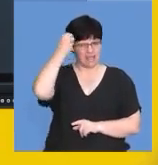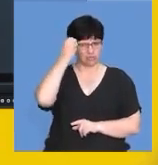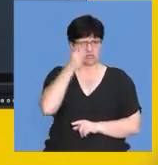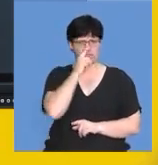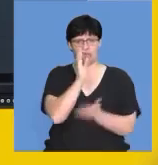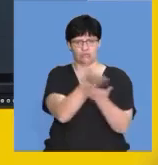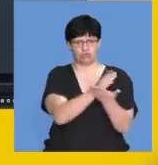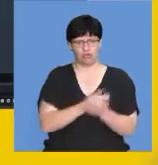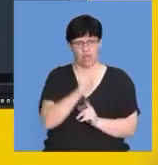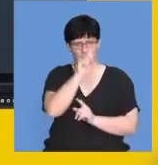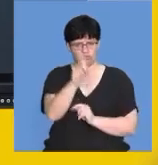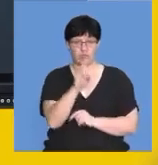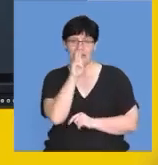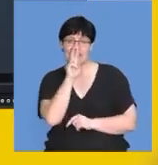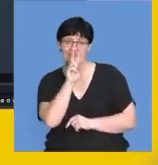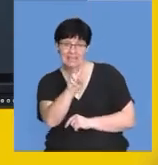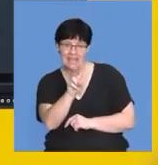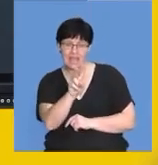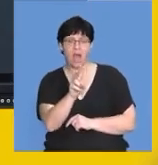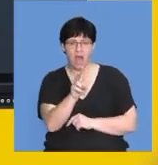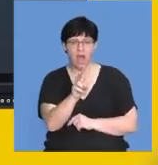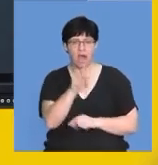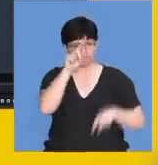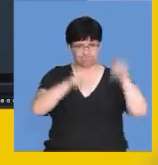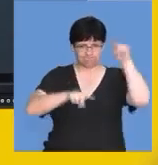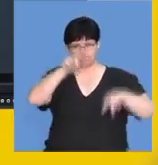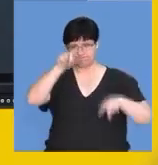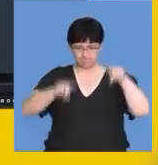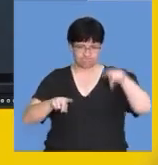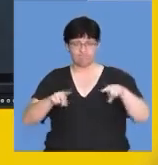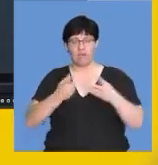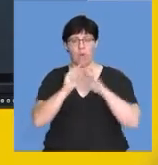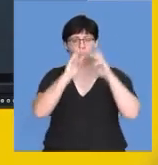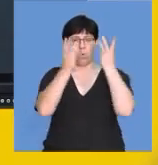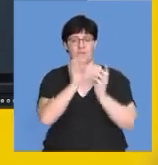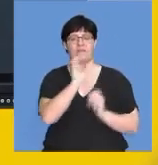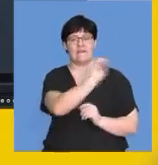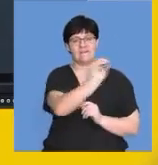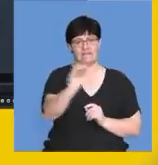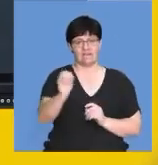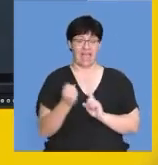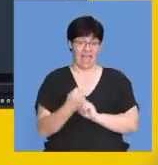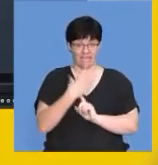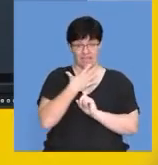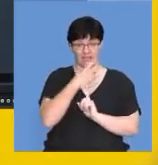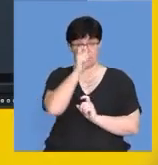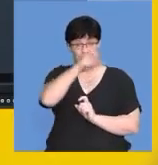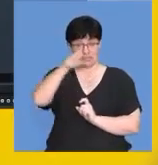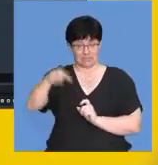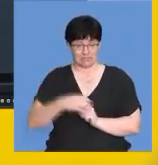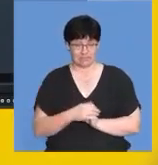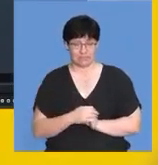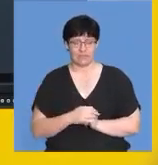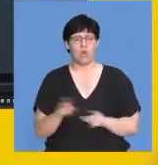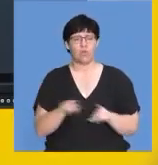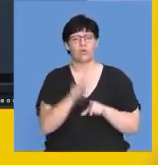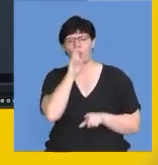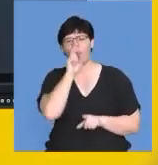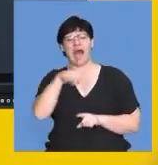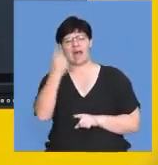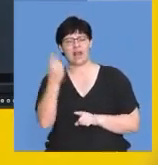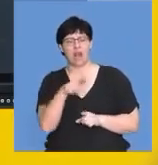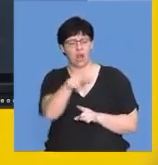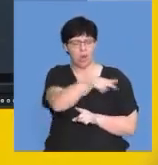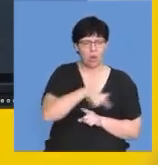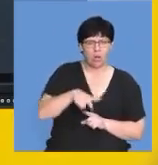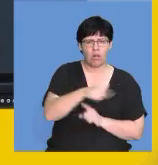with you guys and to see some of the different disorders that are present around the world and that affect us. So also look at other examples locally.